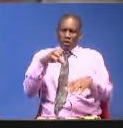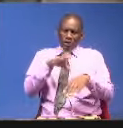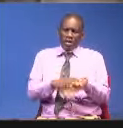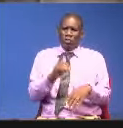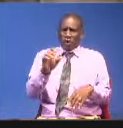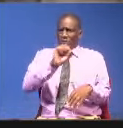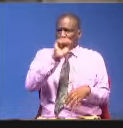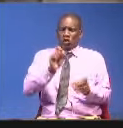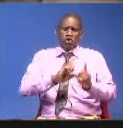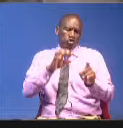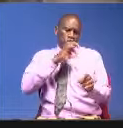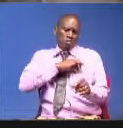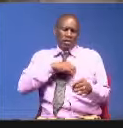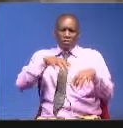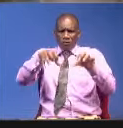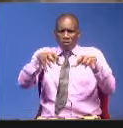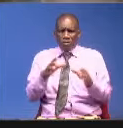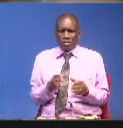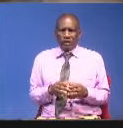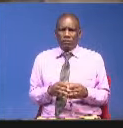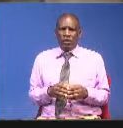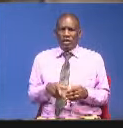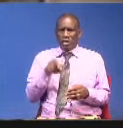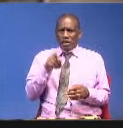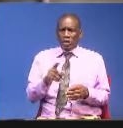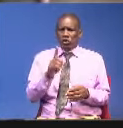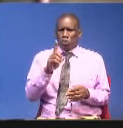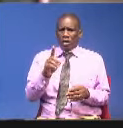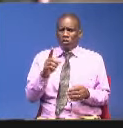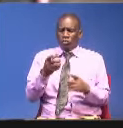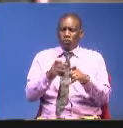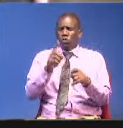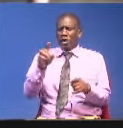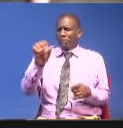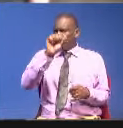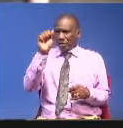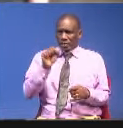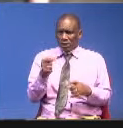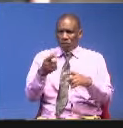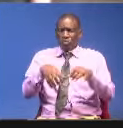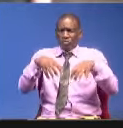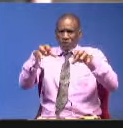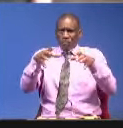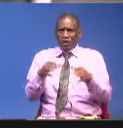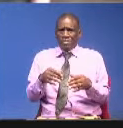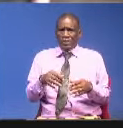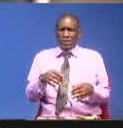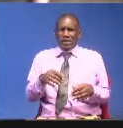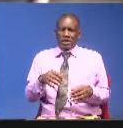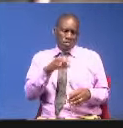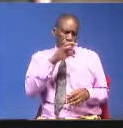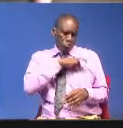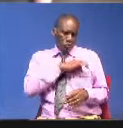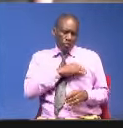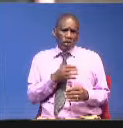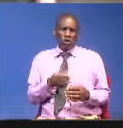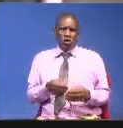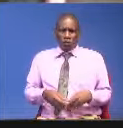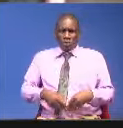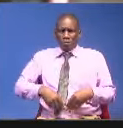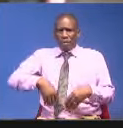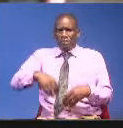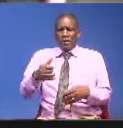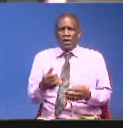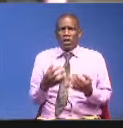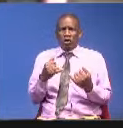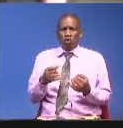to benefit the farmer. It is one from the 1% from the farmer's net proceeds to go to, we are going